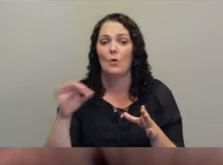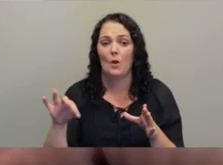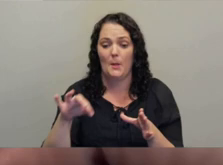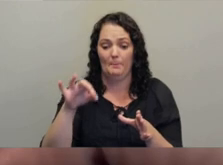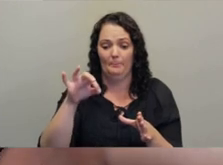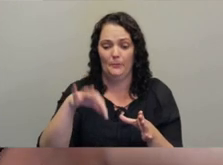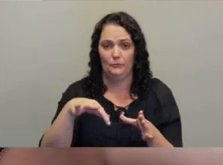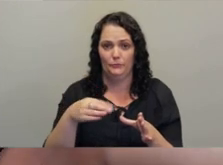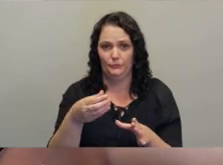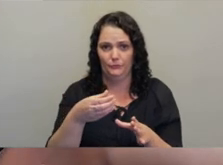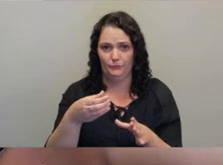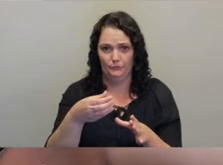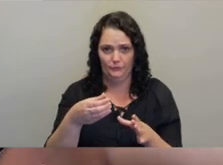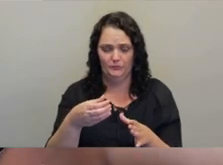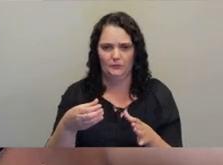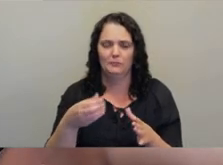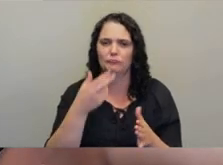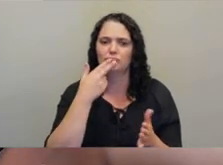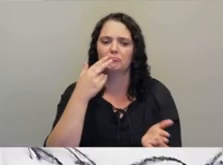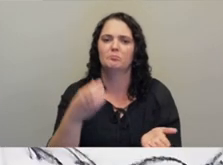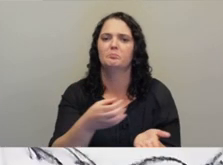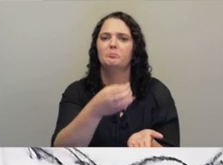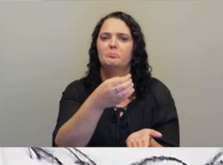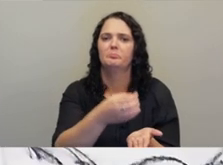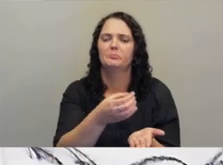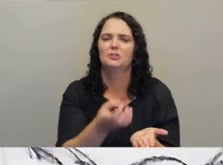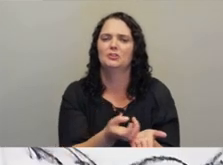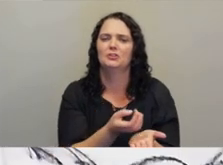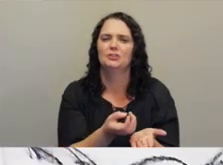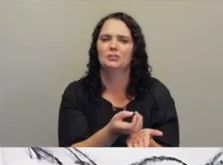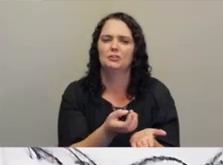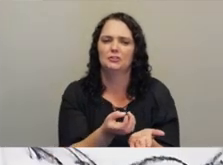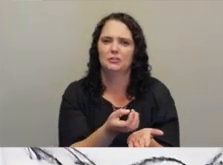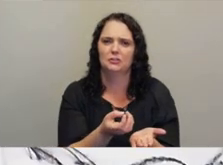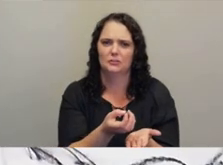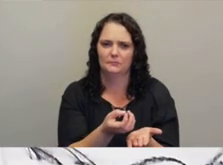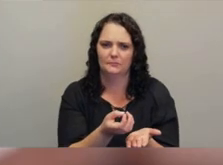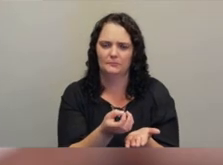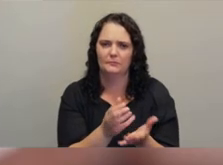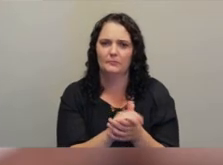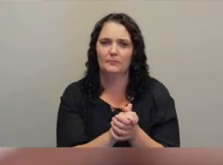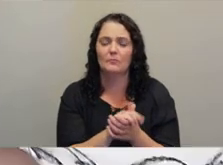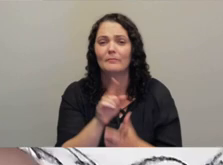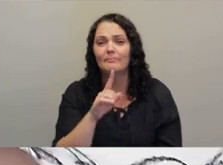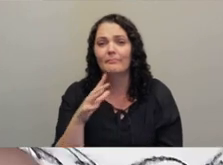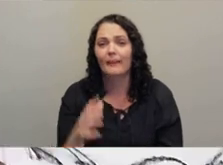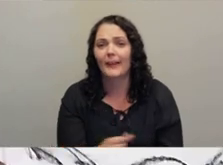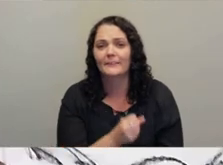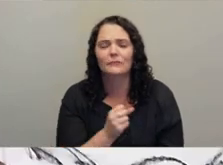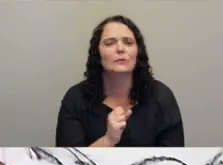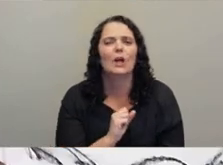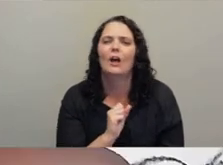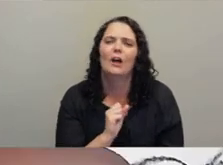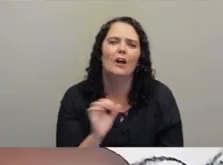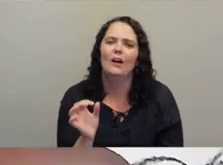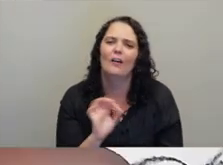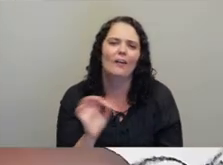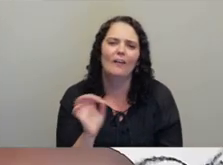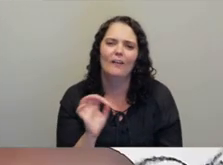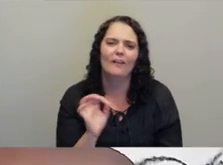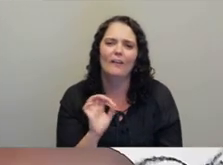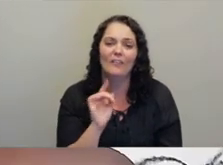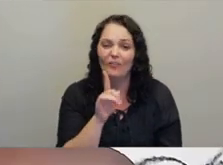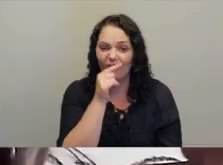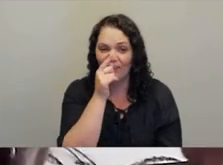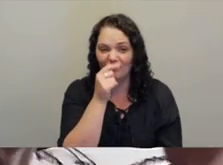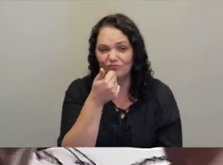that down and then I would add a little bit of starch to it, but you don't even have to do that. You can use it just as is right now, and